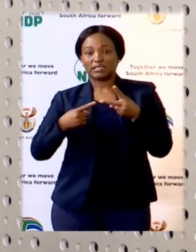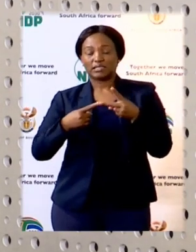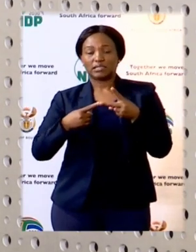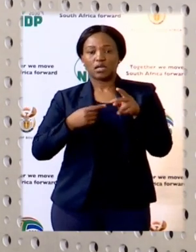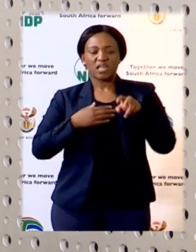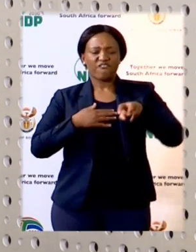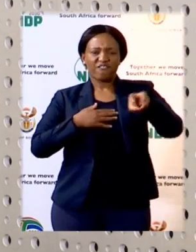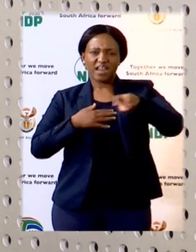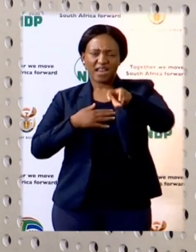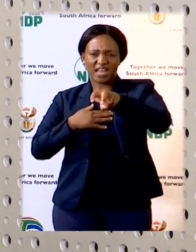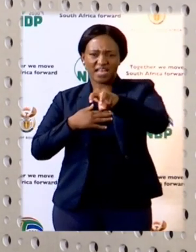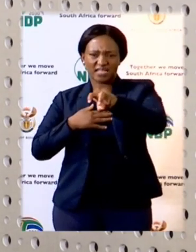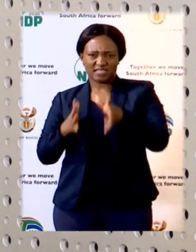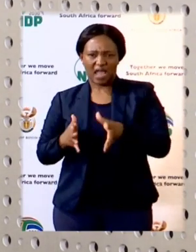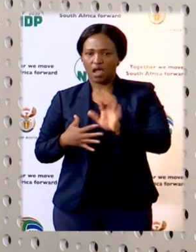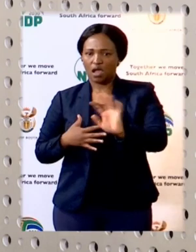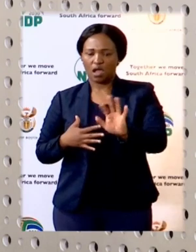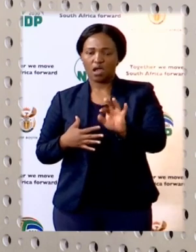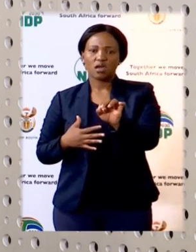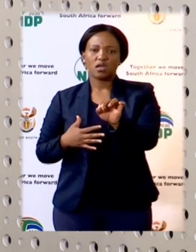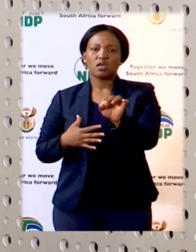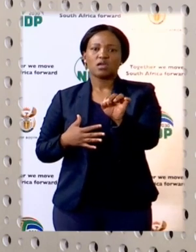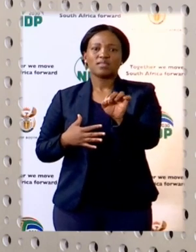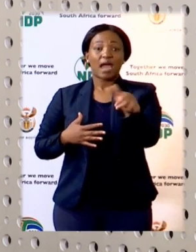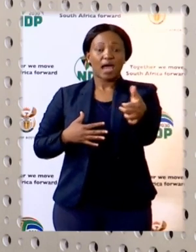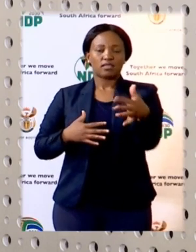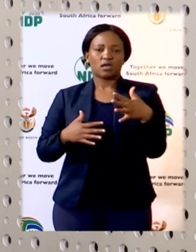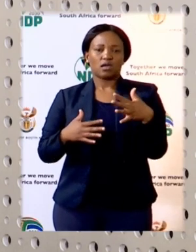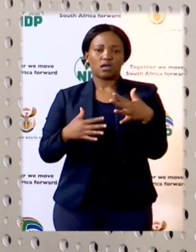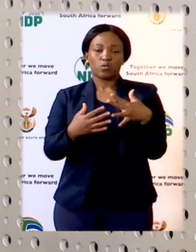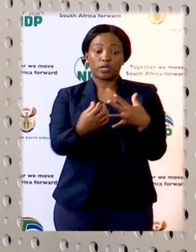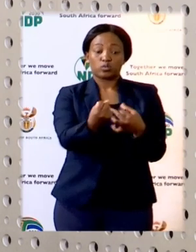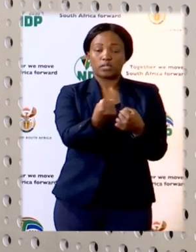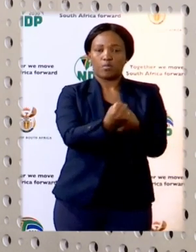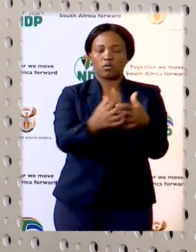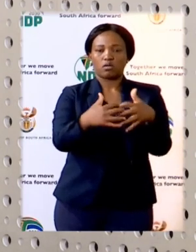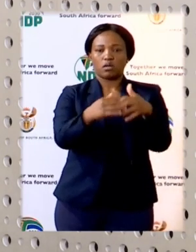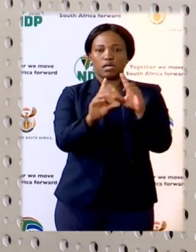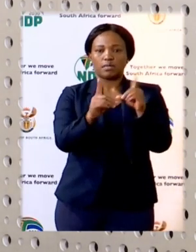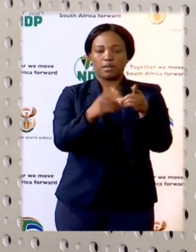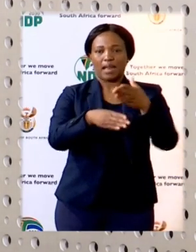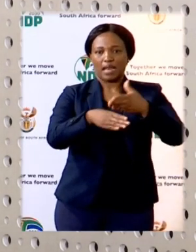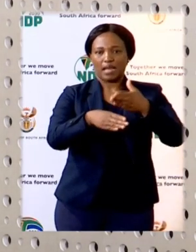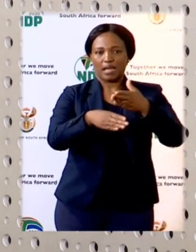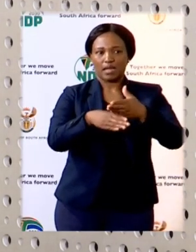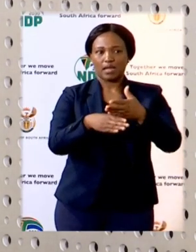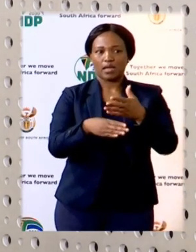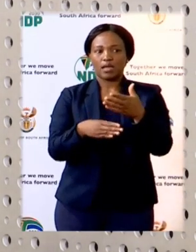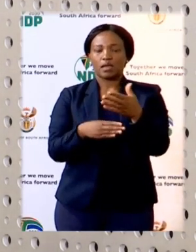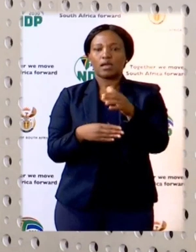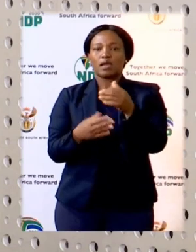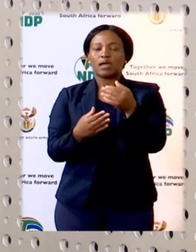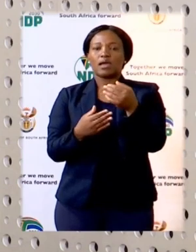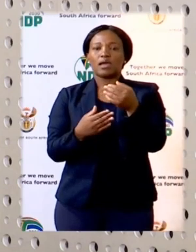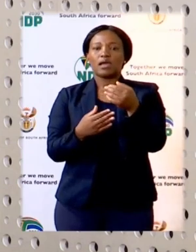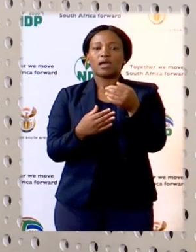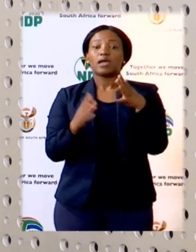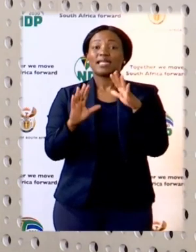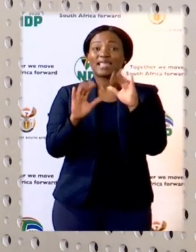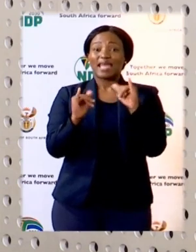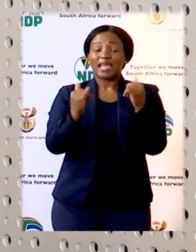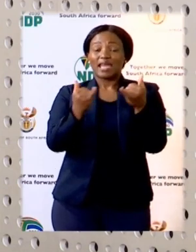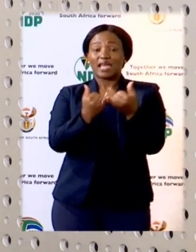not freelancers per se, part of the schemes we are finalizing with the Department of Labor is how do we support what we call artisanal businesses